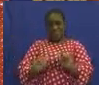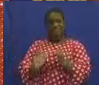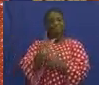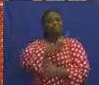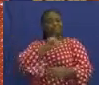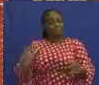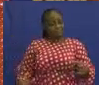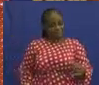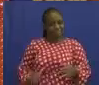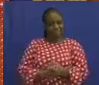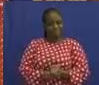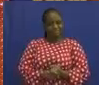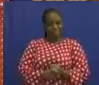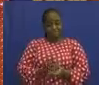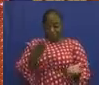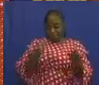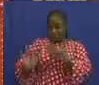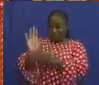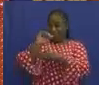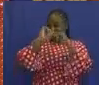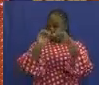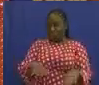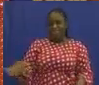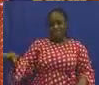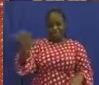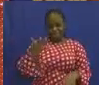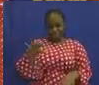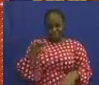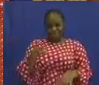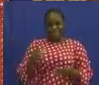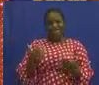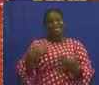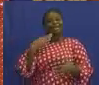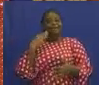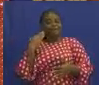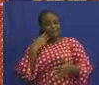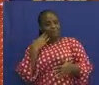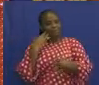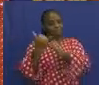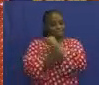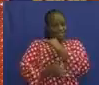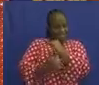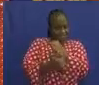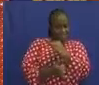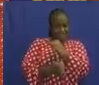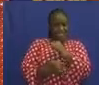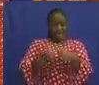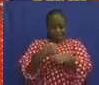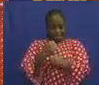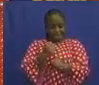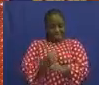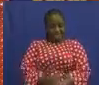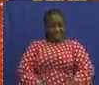Lord's. May God bless us all and our homeland Ghana and make her great